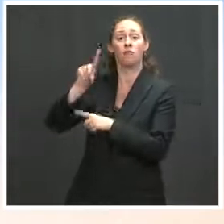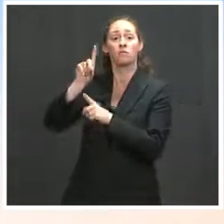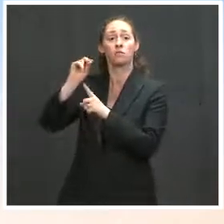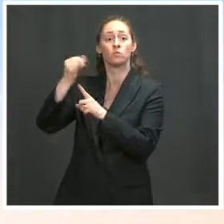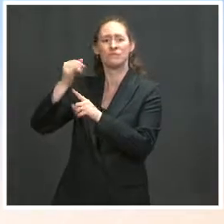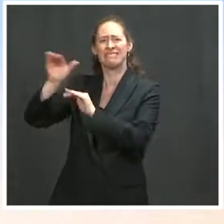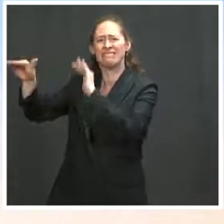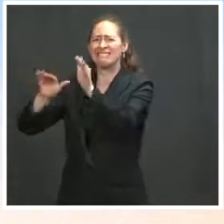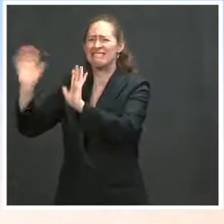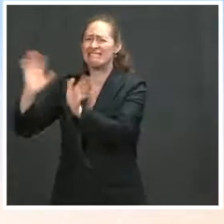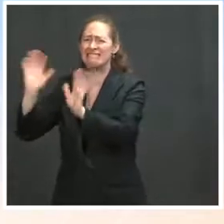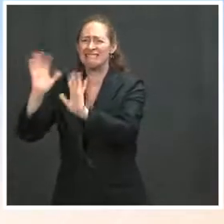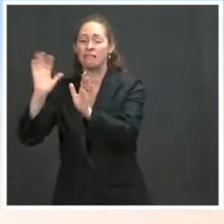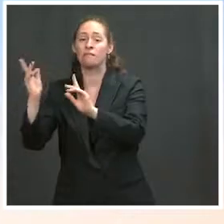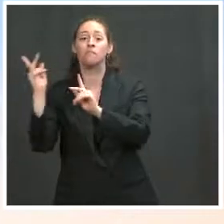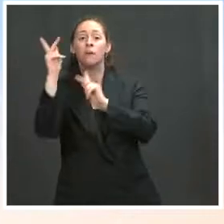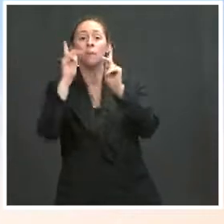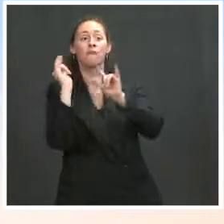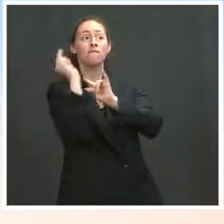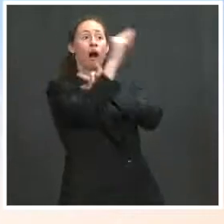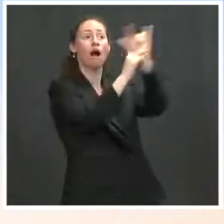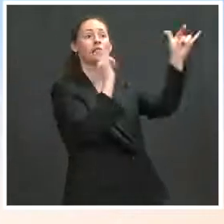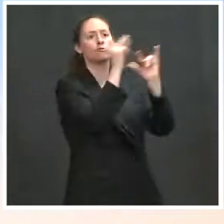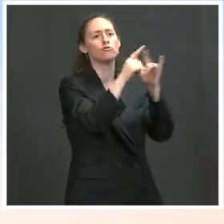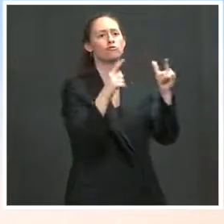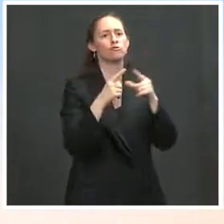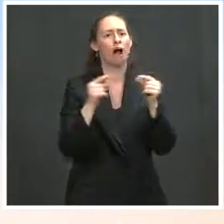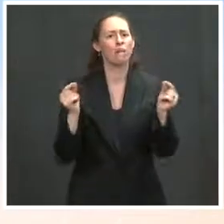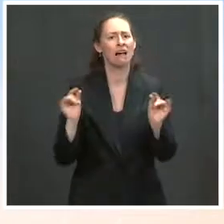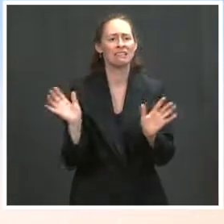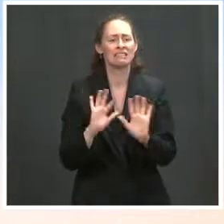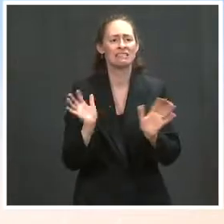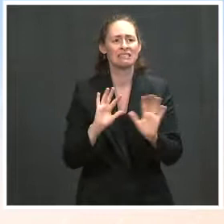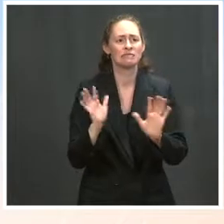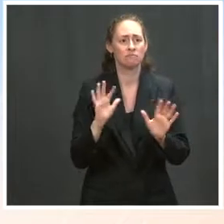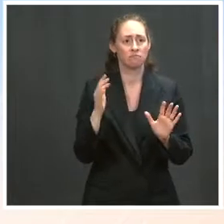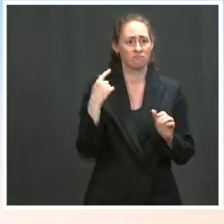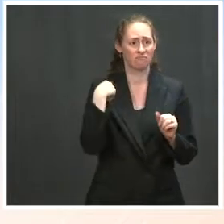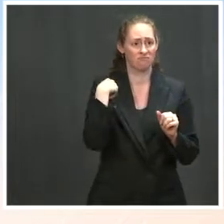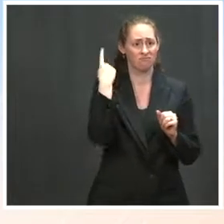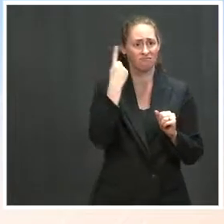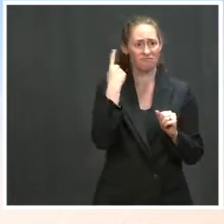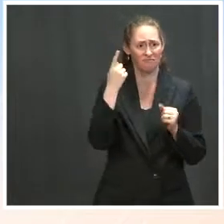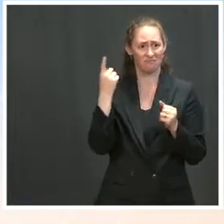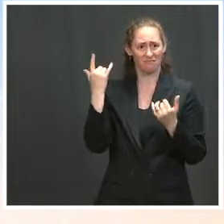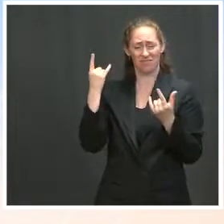and concern about athletes' safety? Well, first, let me just be very clear.